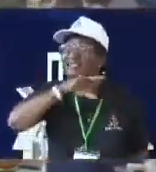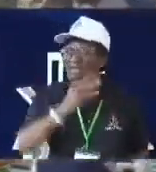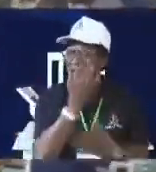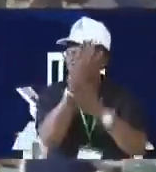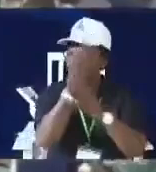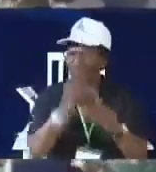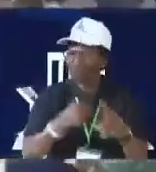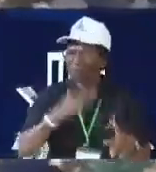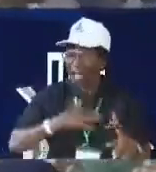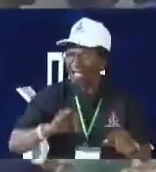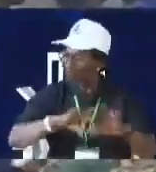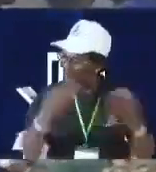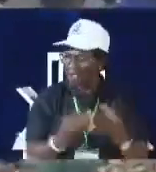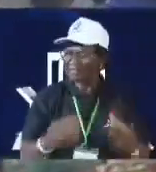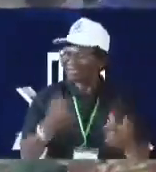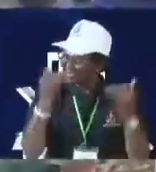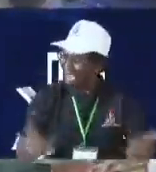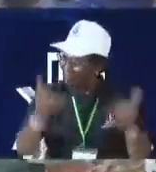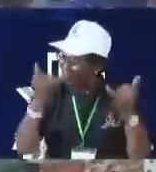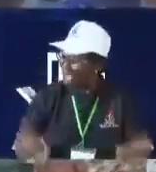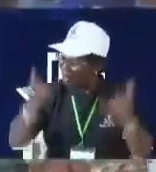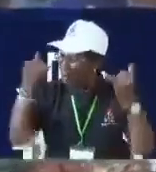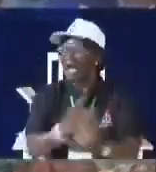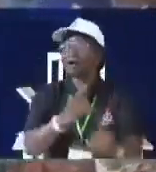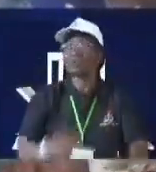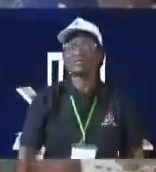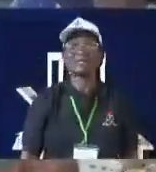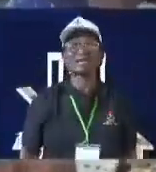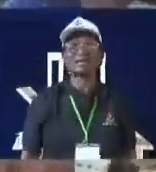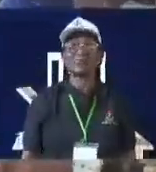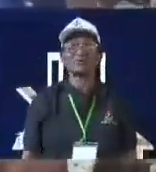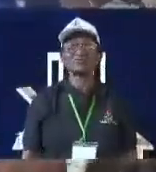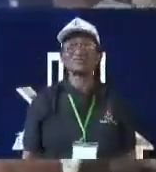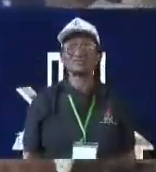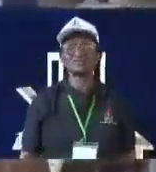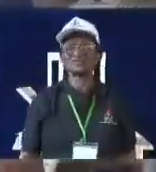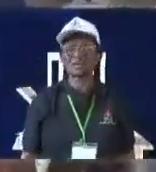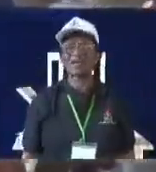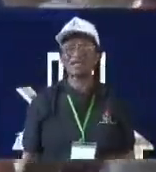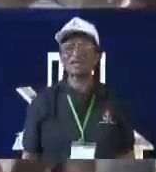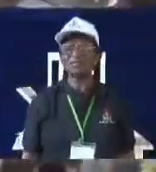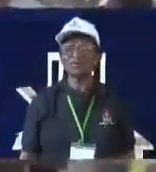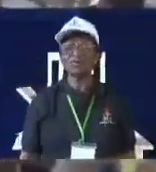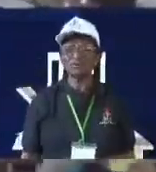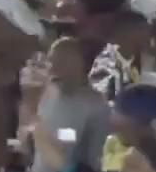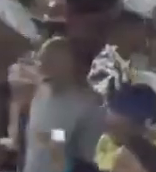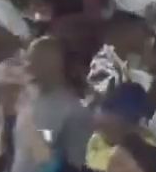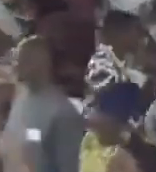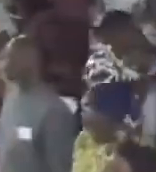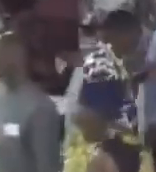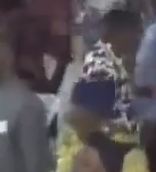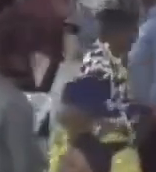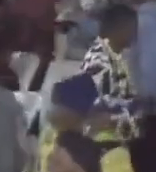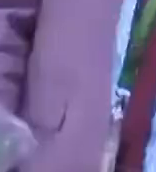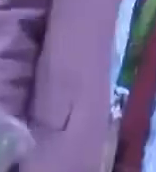my family. Take your dirty hands off my business, off my ministry.